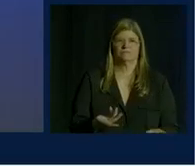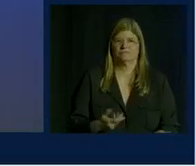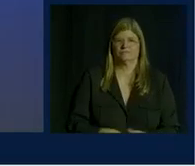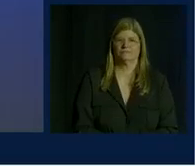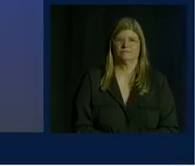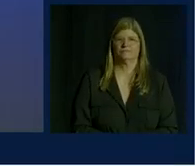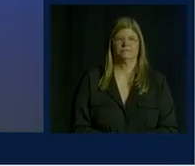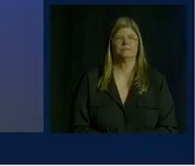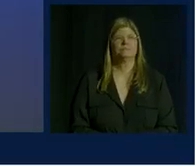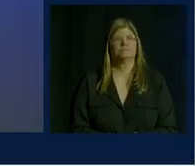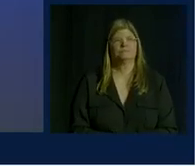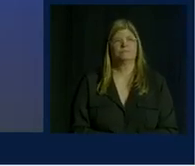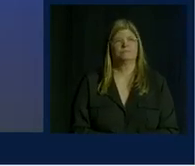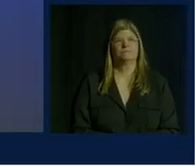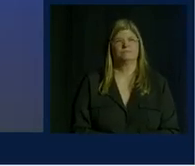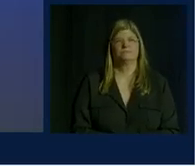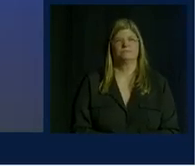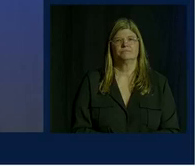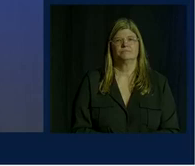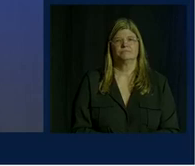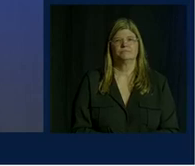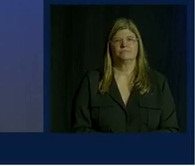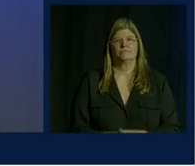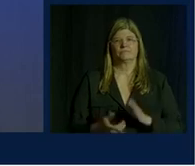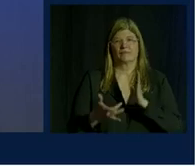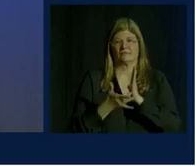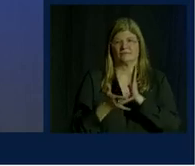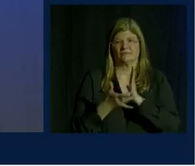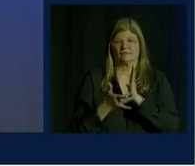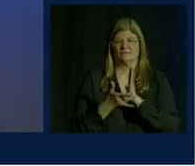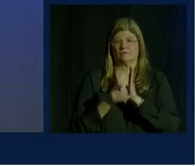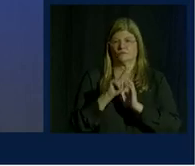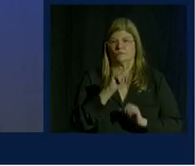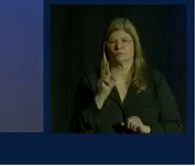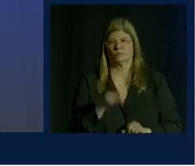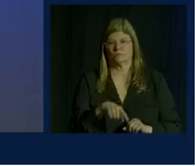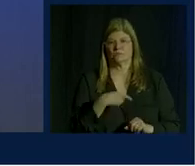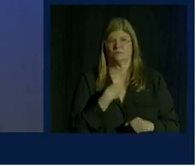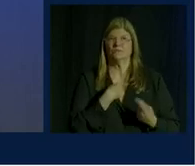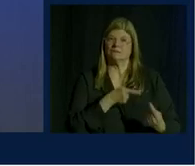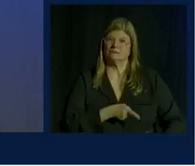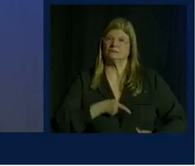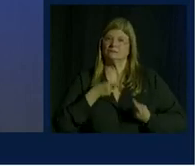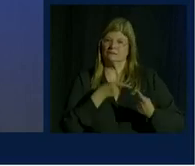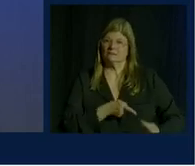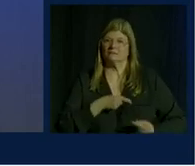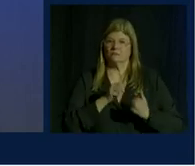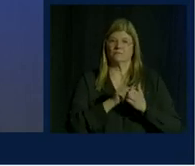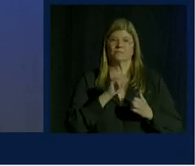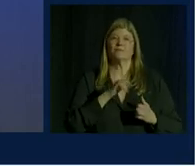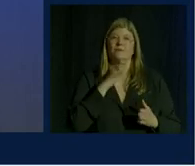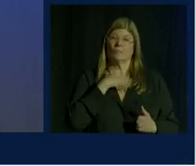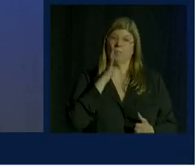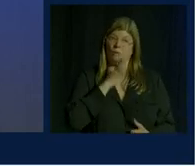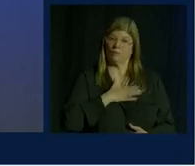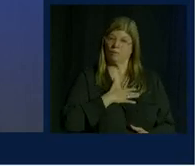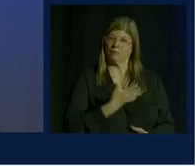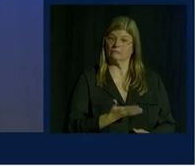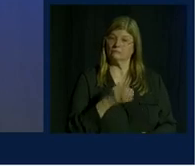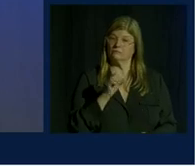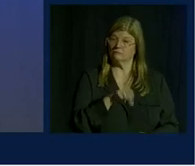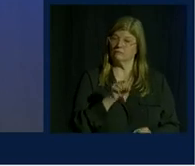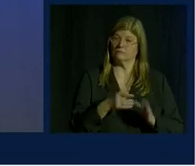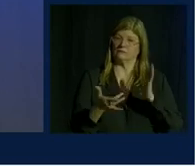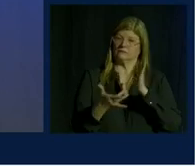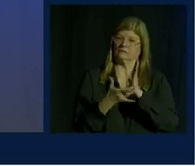that, the technology question is something that we struggle with as small business owners. I will admit that I am largely a technological troglodyte